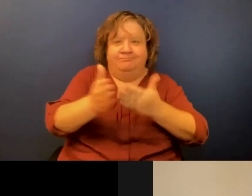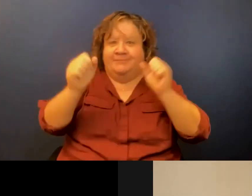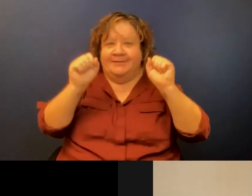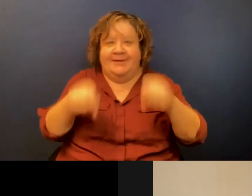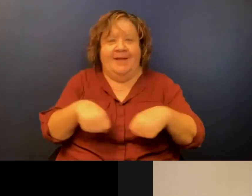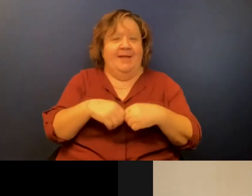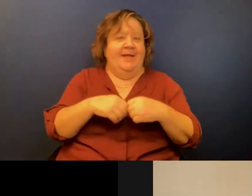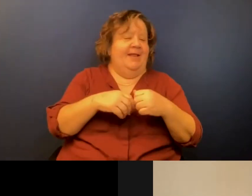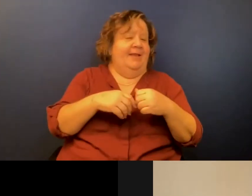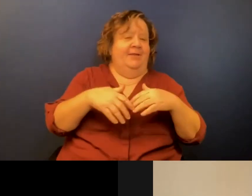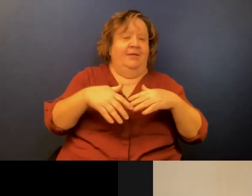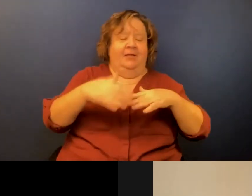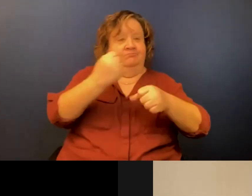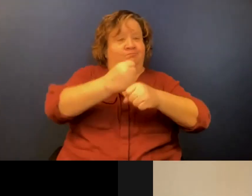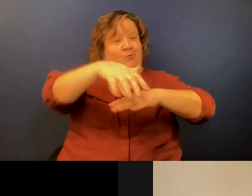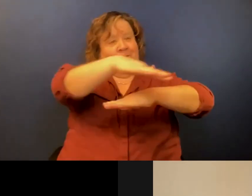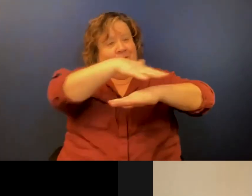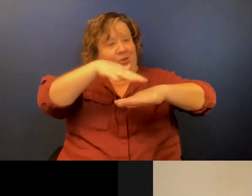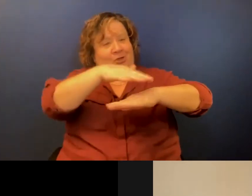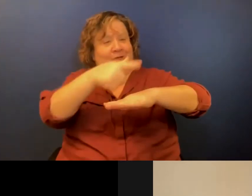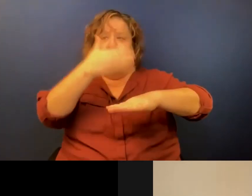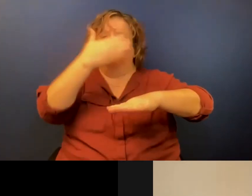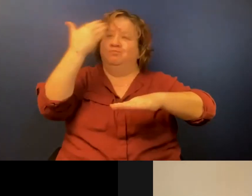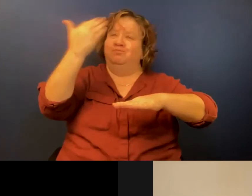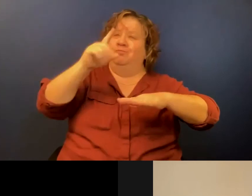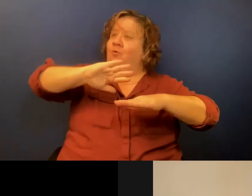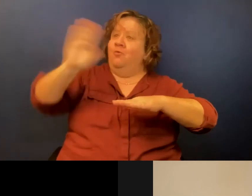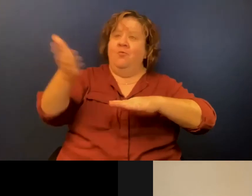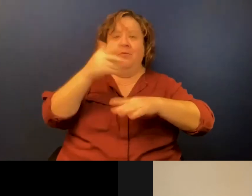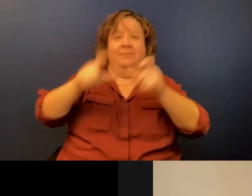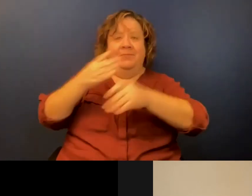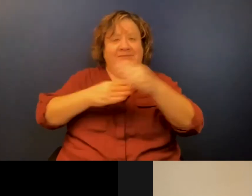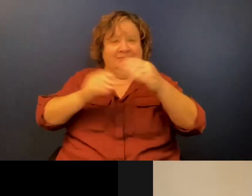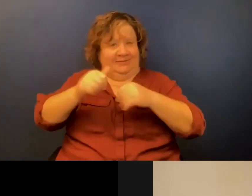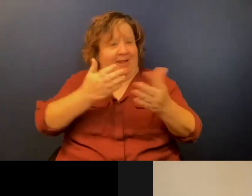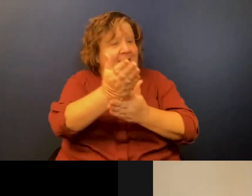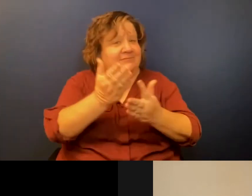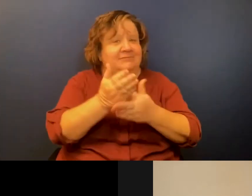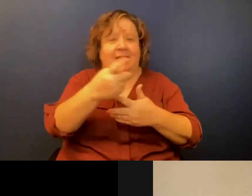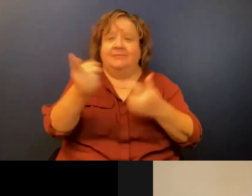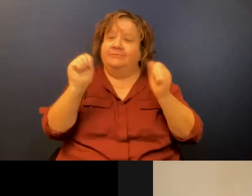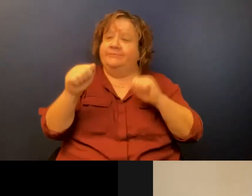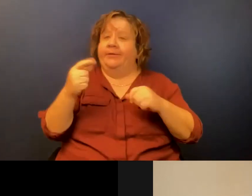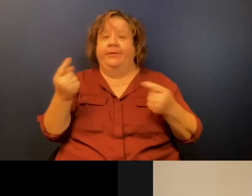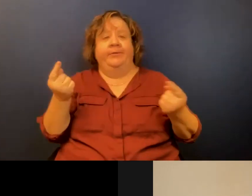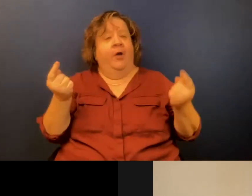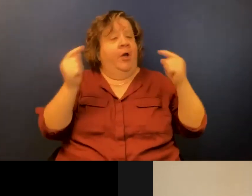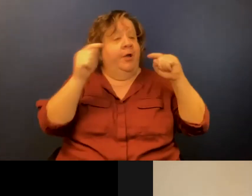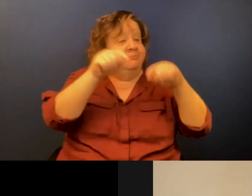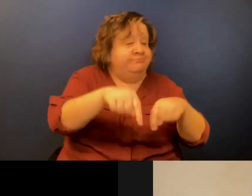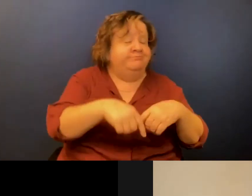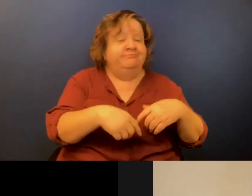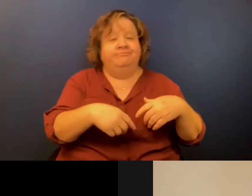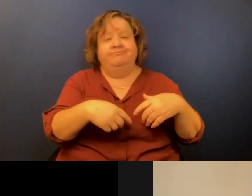go and visit something or do something that it's not necessary to be a higher performance sport or anything in order to be able